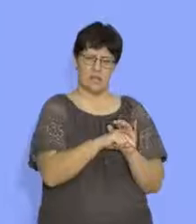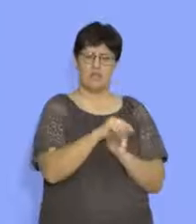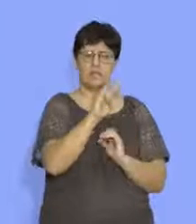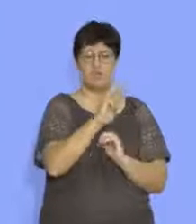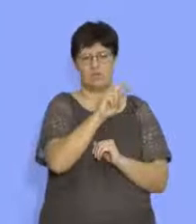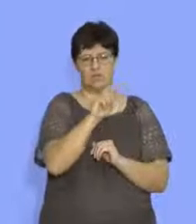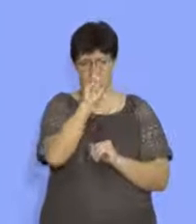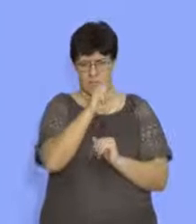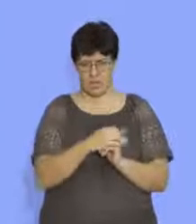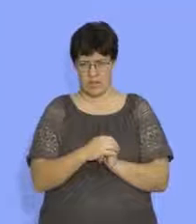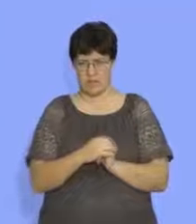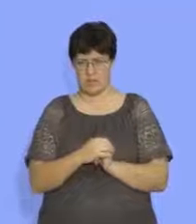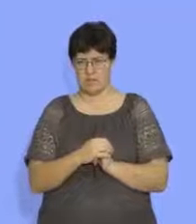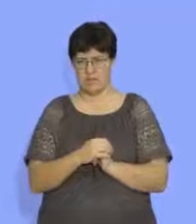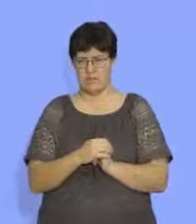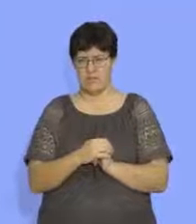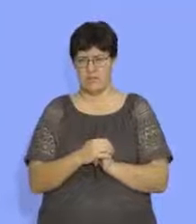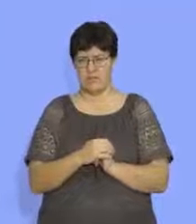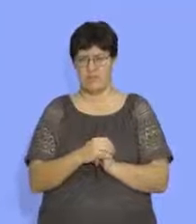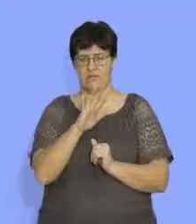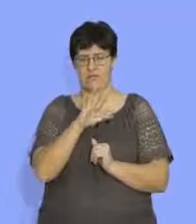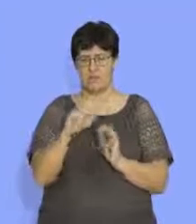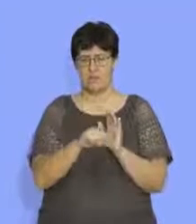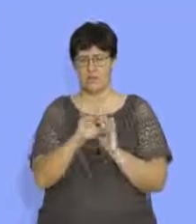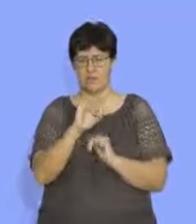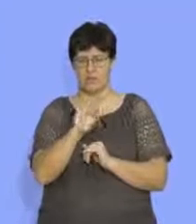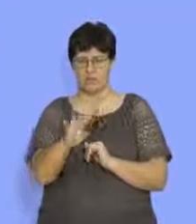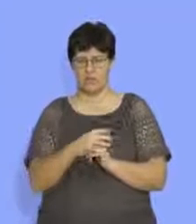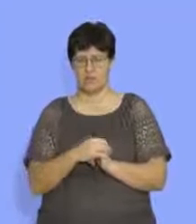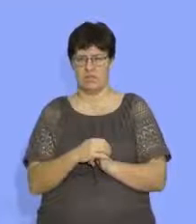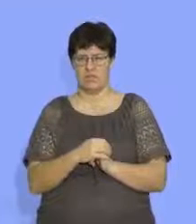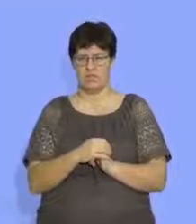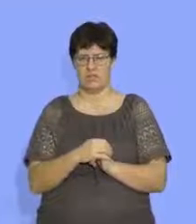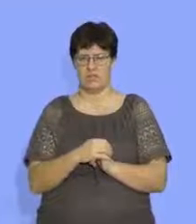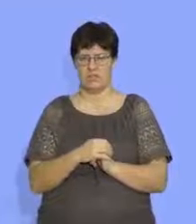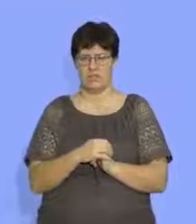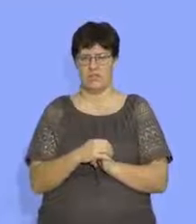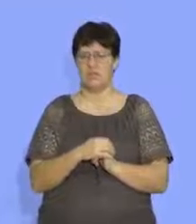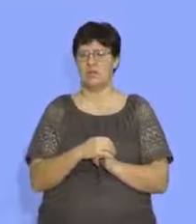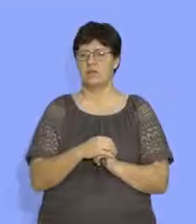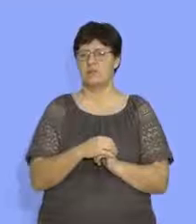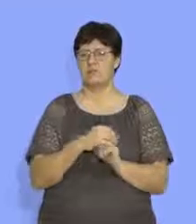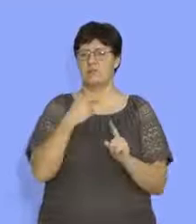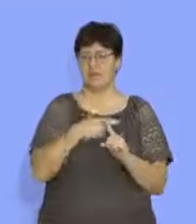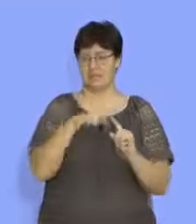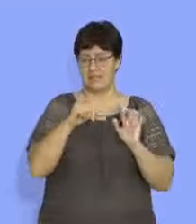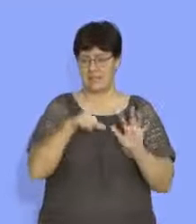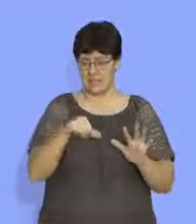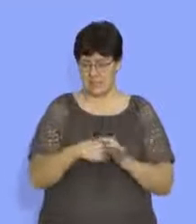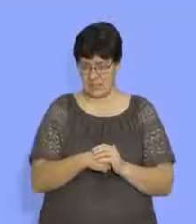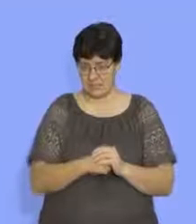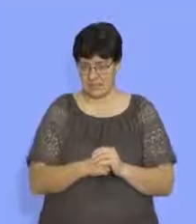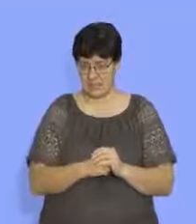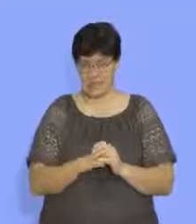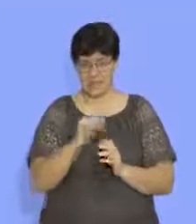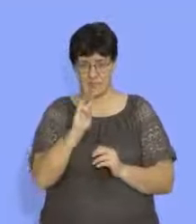have a negative W squared. 50 minus 34 will then give me 16, so this